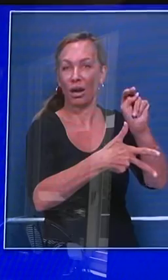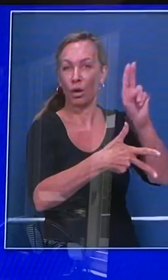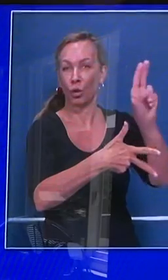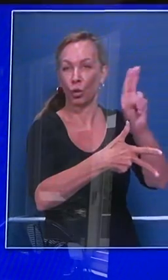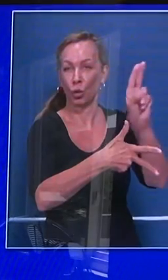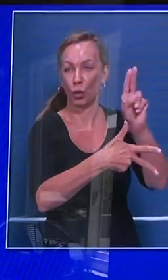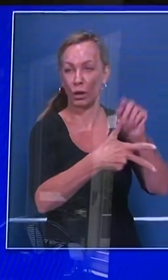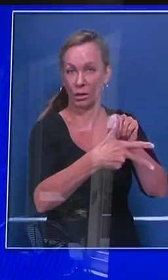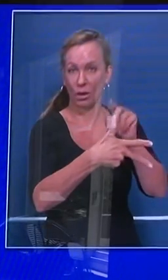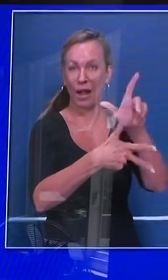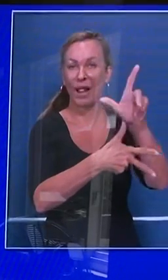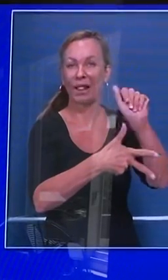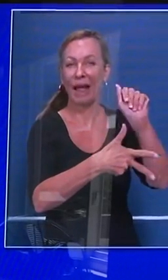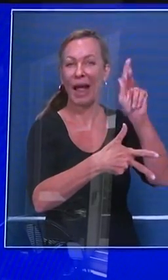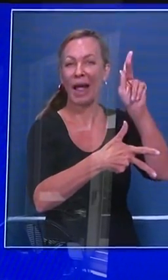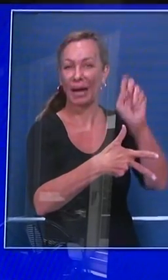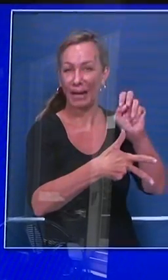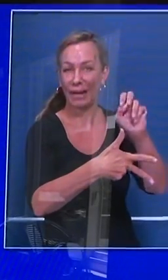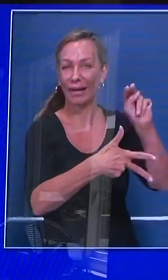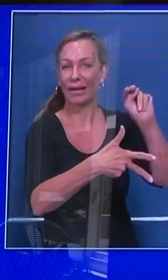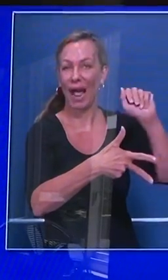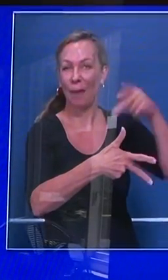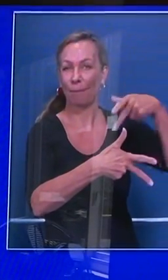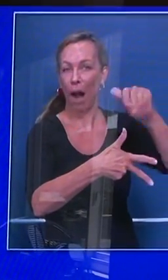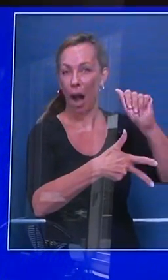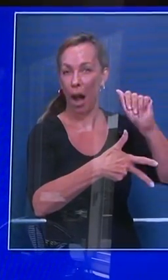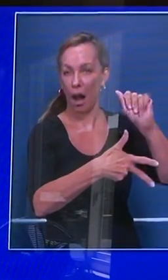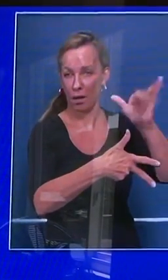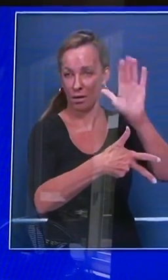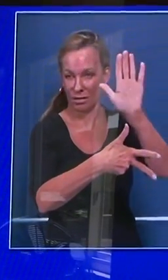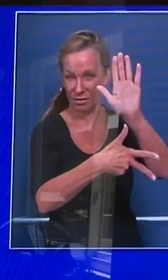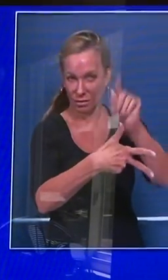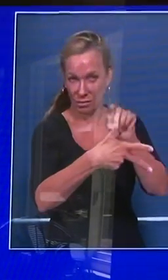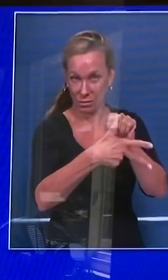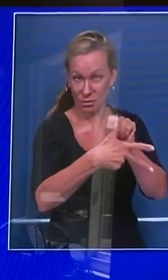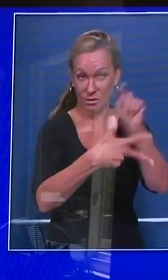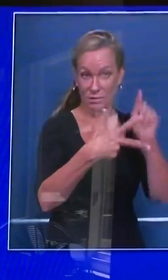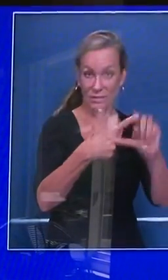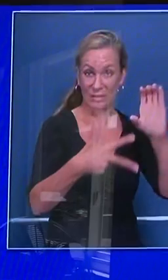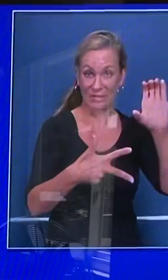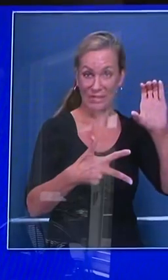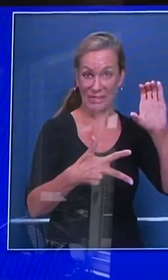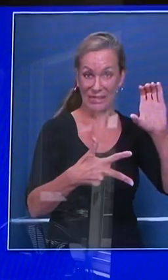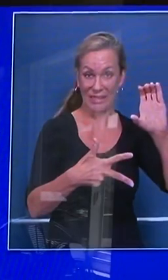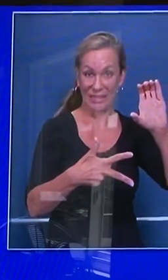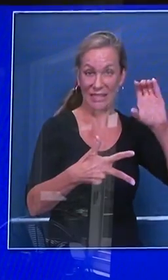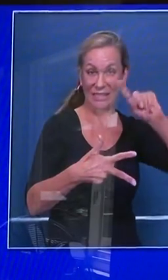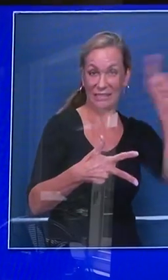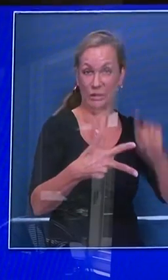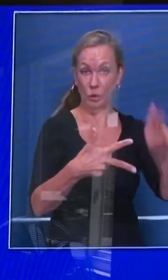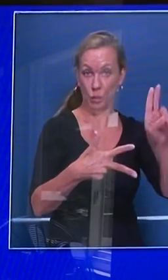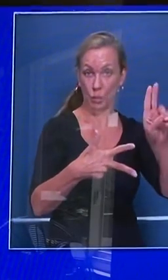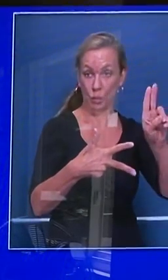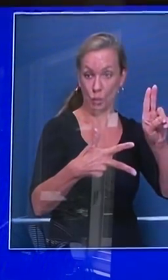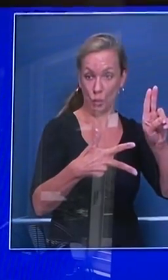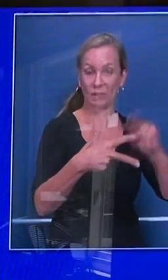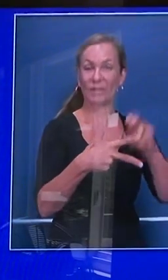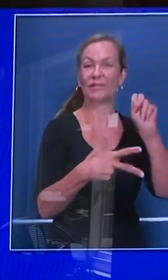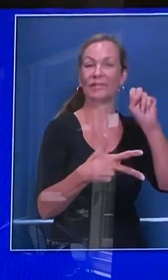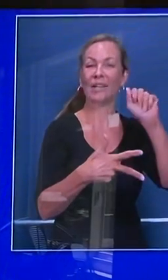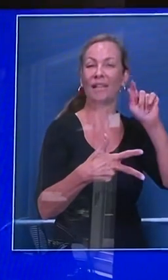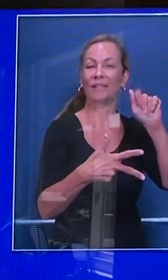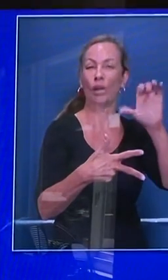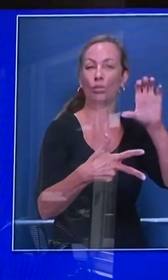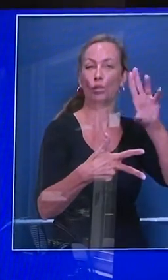Santa Cruz area, and the SCU fire down there in the Santa Clara area. The LNU is